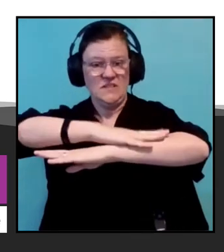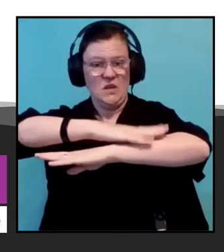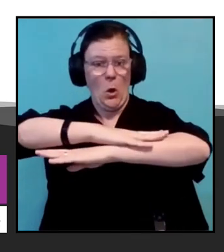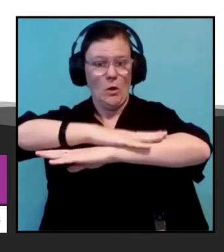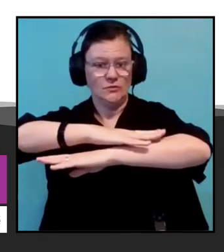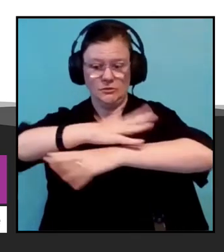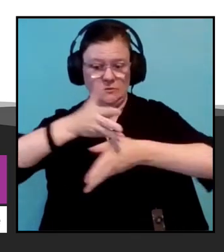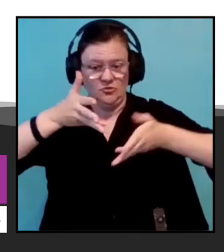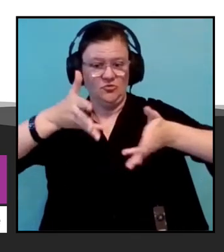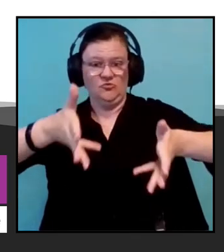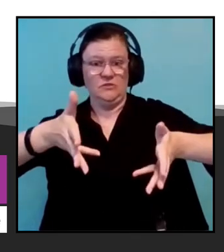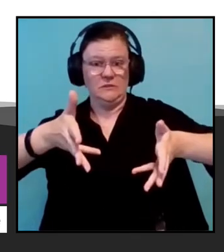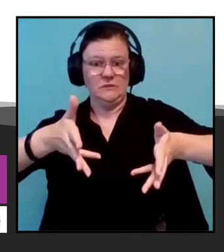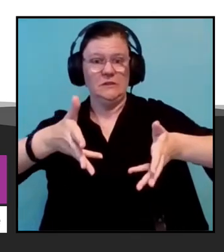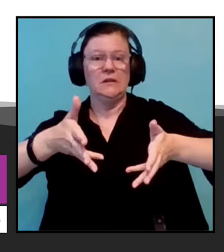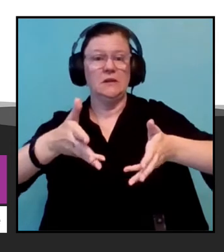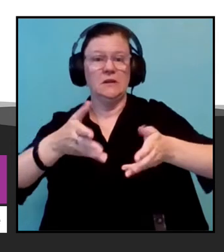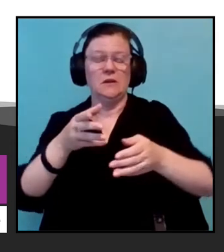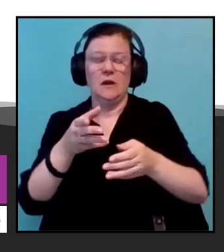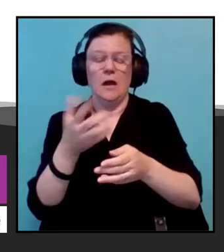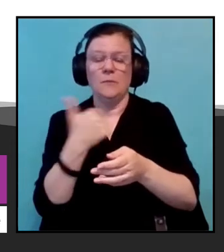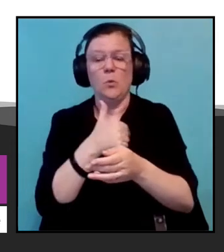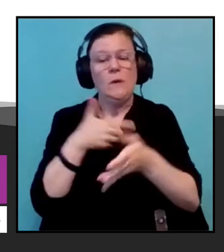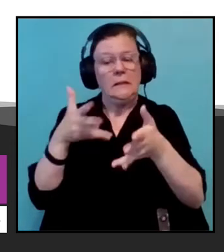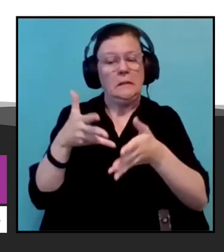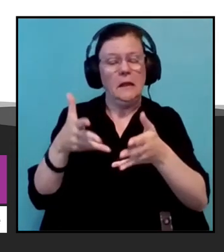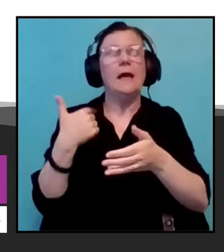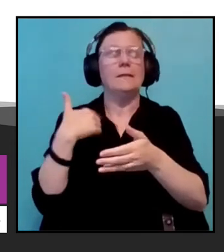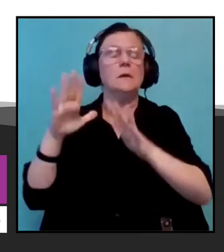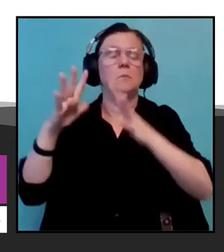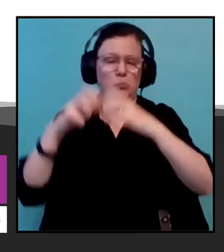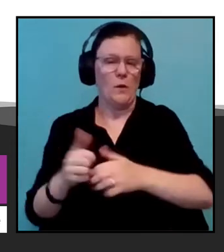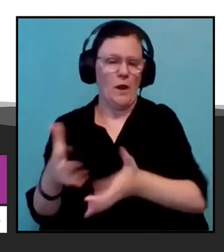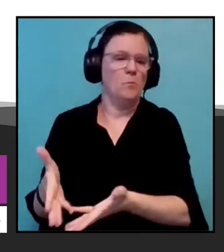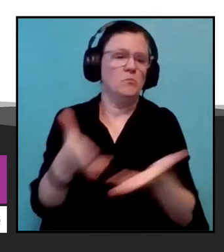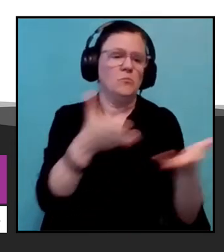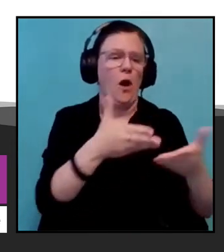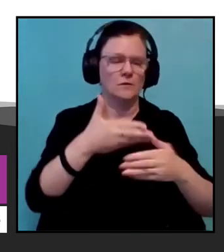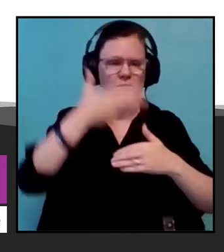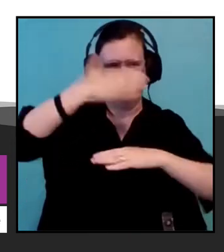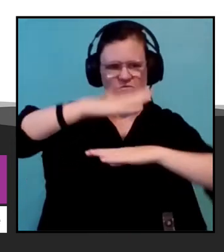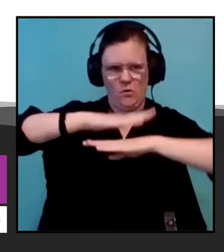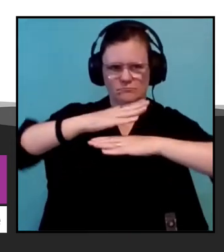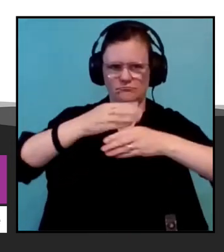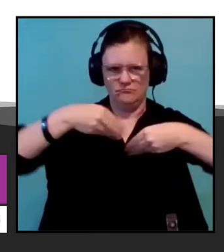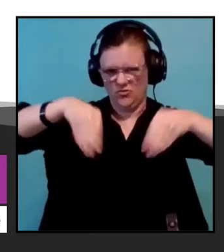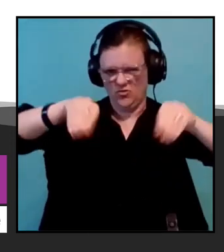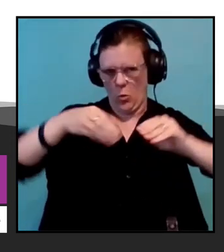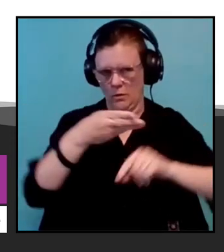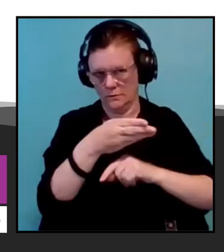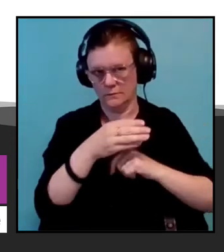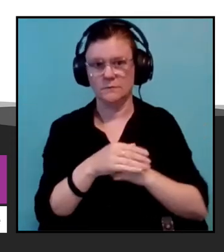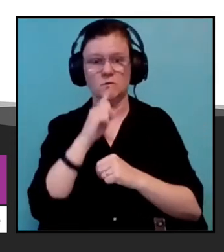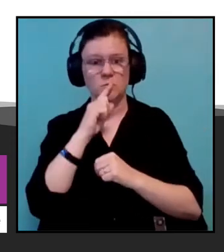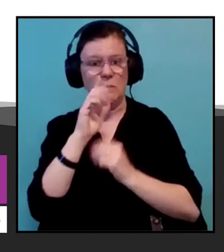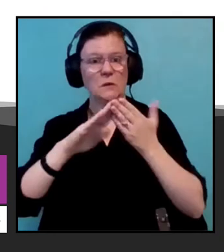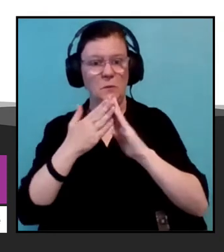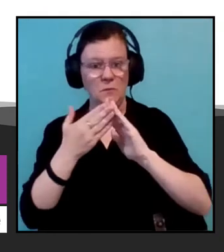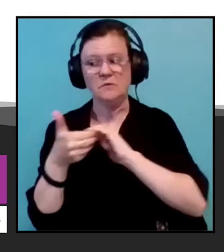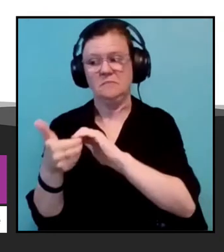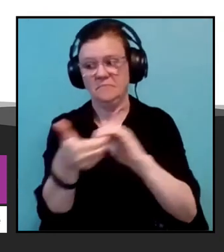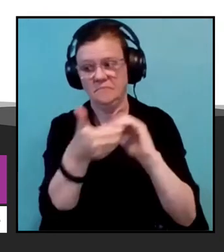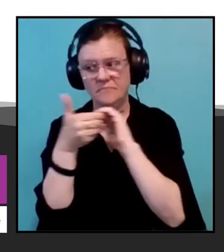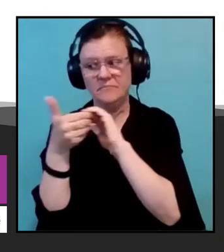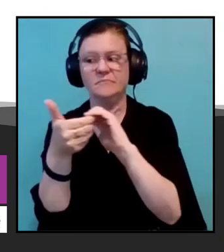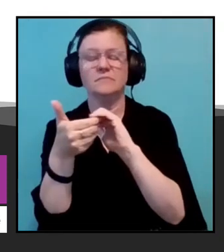it back to the storefront. And so, yeah, those were our main takeaways, was really community building and those different